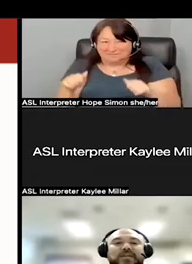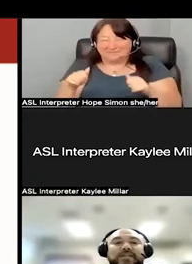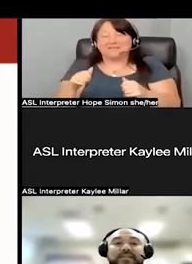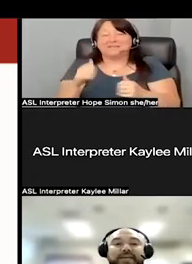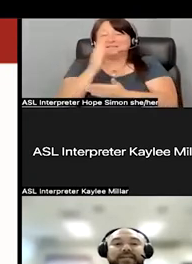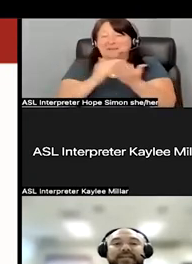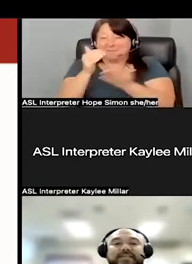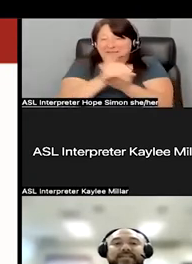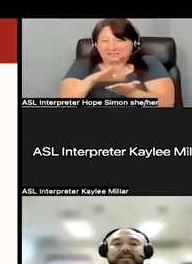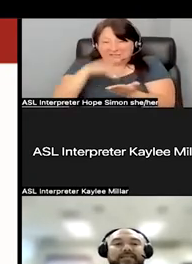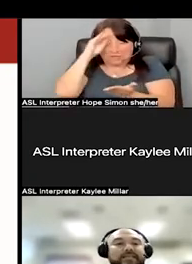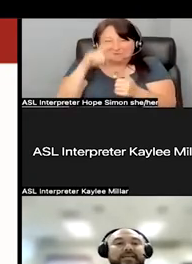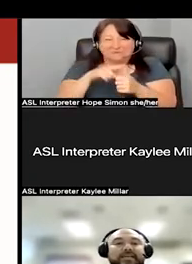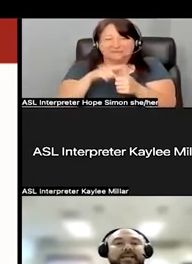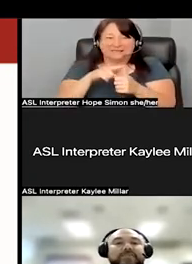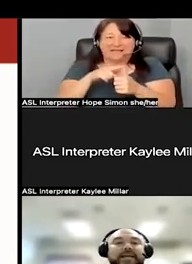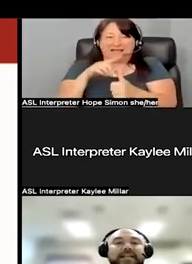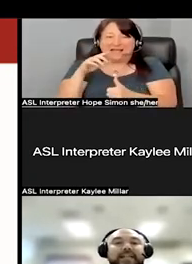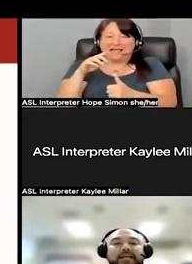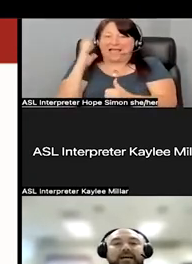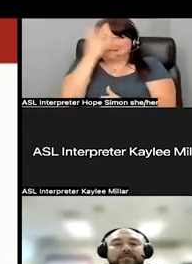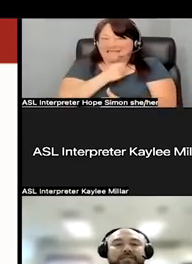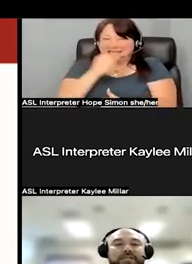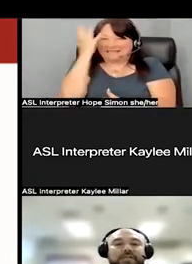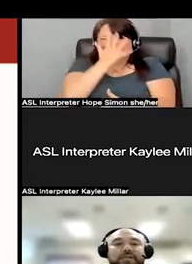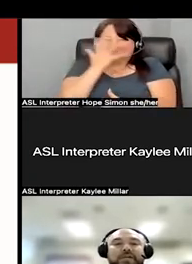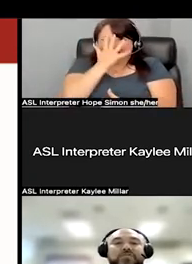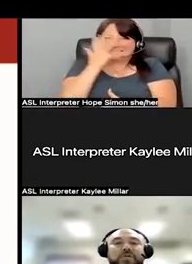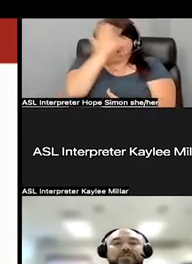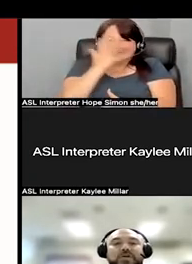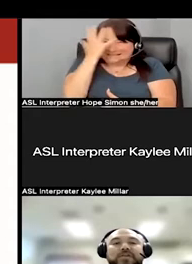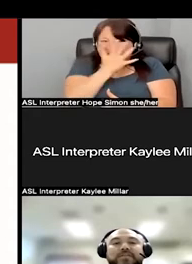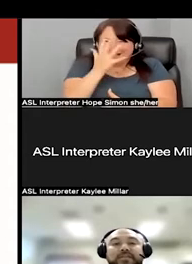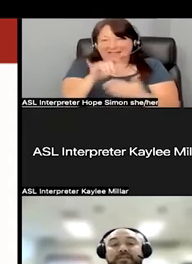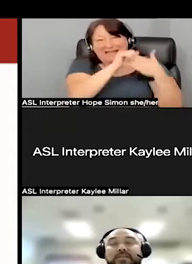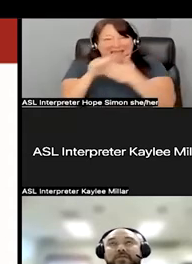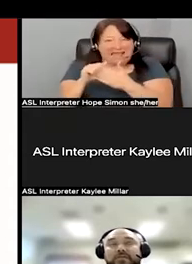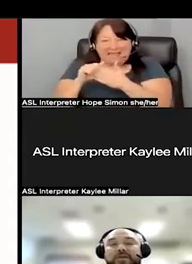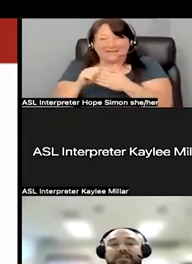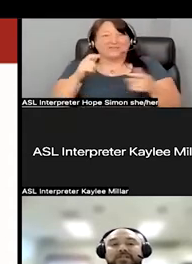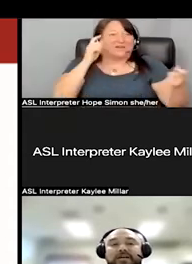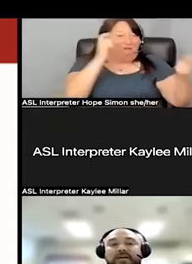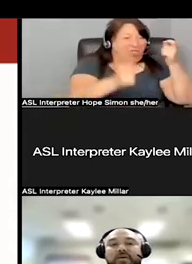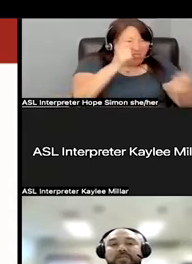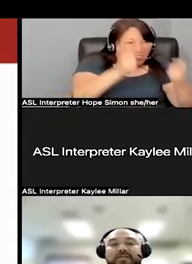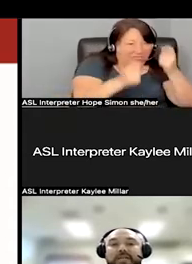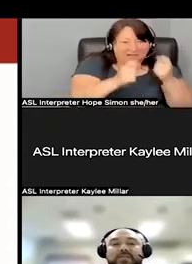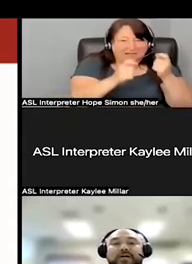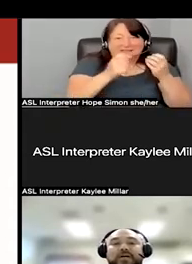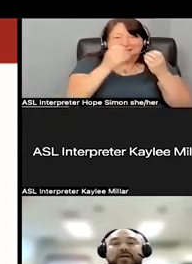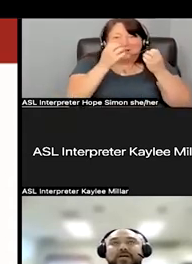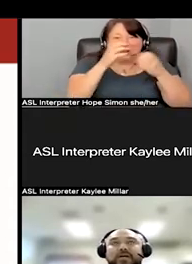was aesthetics. In fact, it led the conversation, trying to juggle the installation of the earthquake assist equipment to